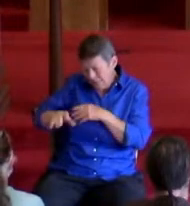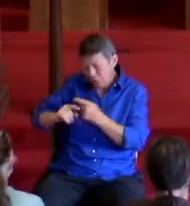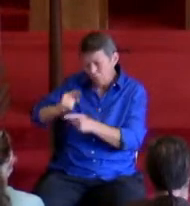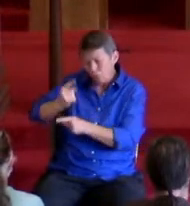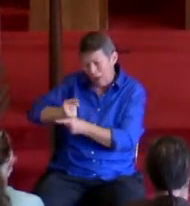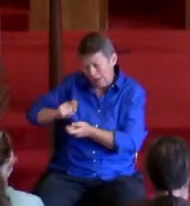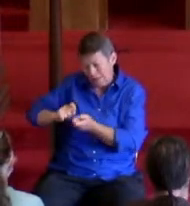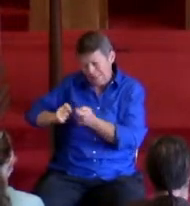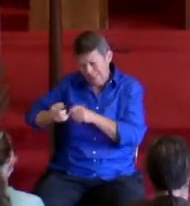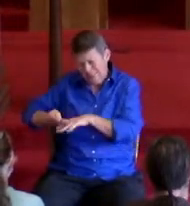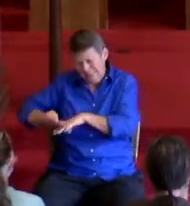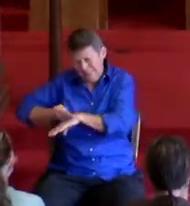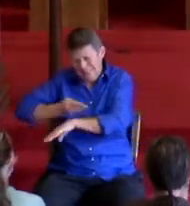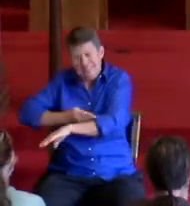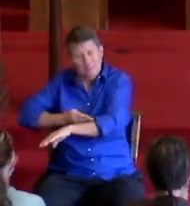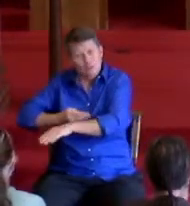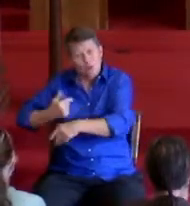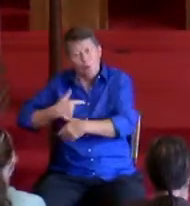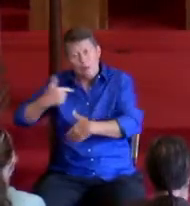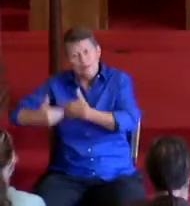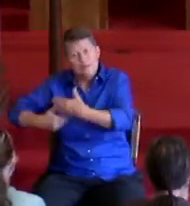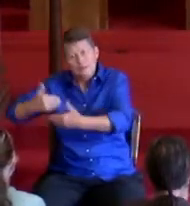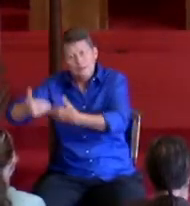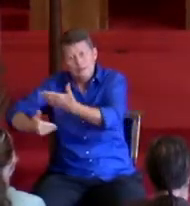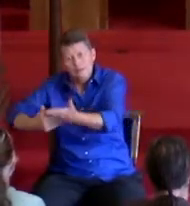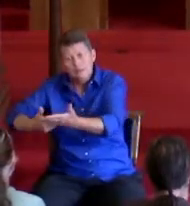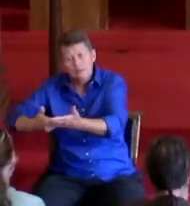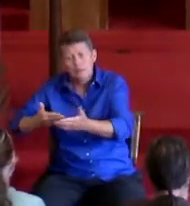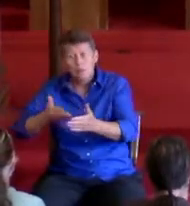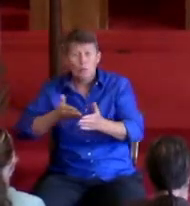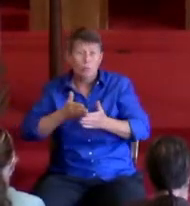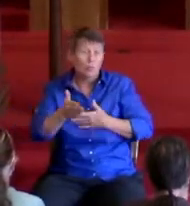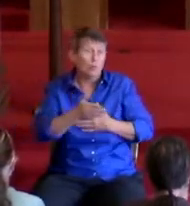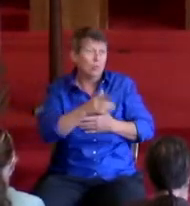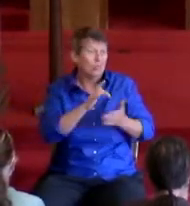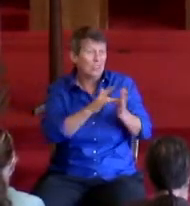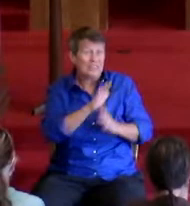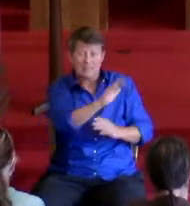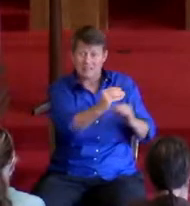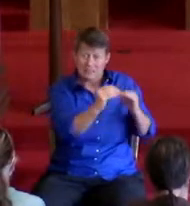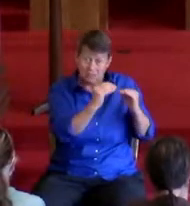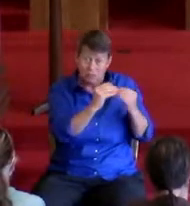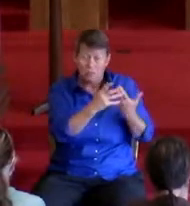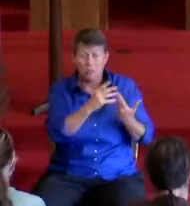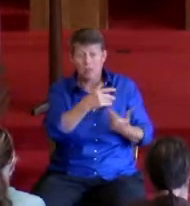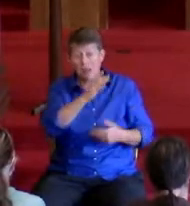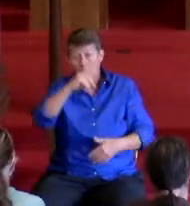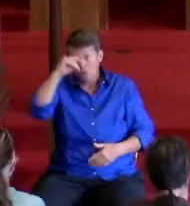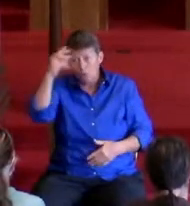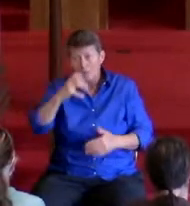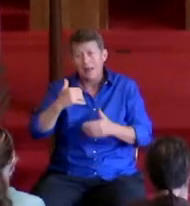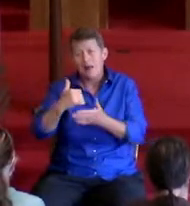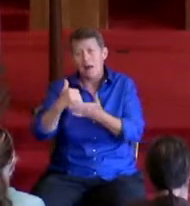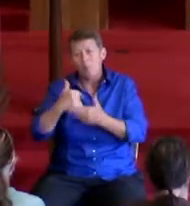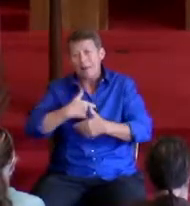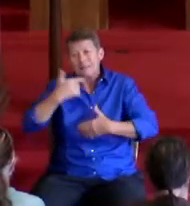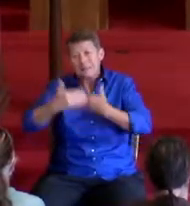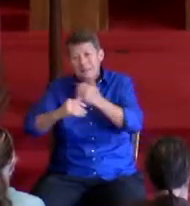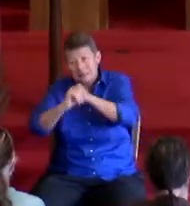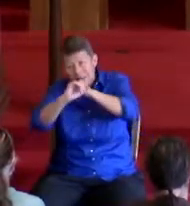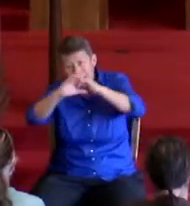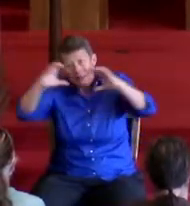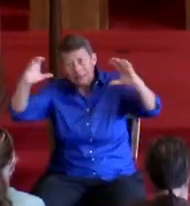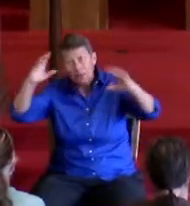the next. Through the teachings of Jesus and the grace of God, to the vision of a world where the